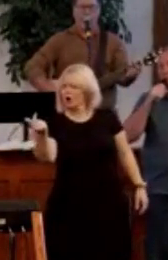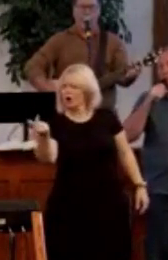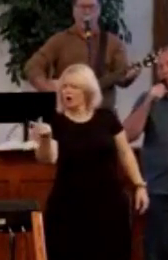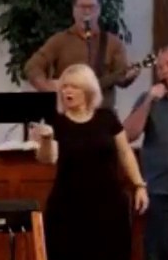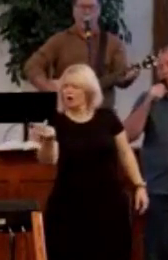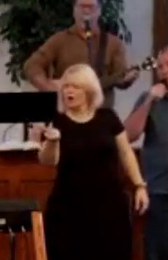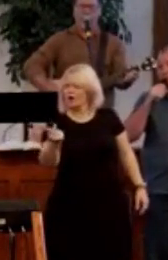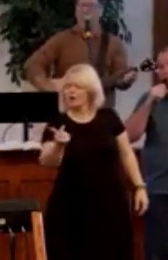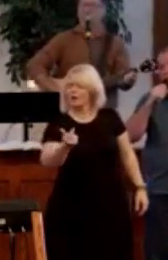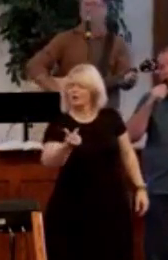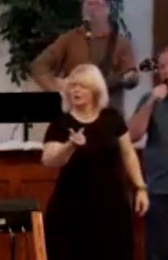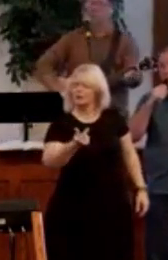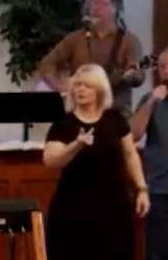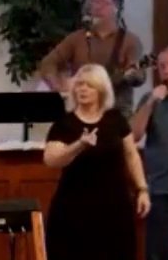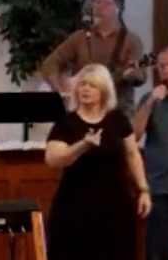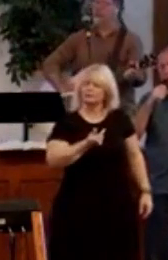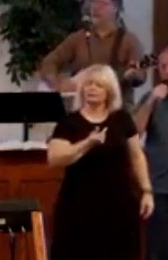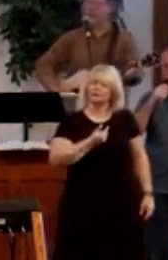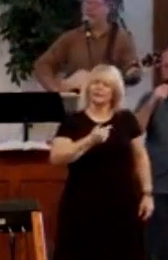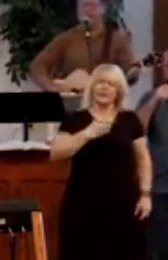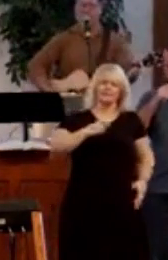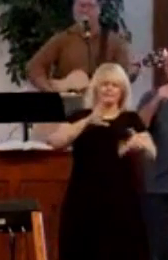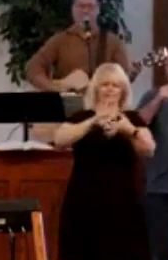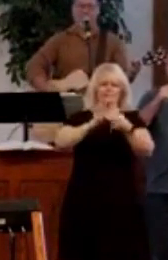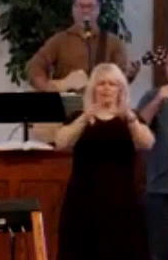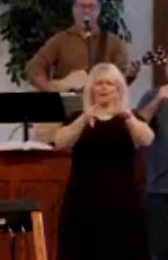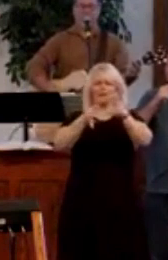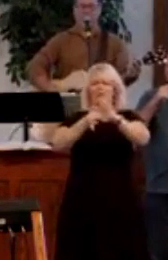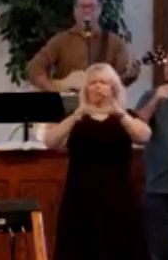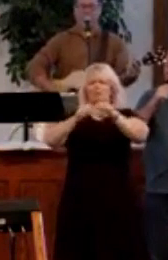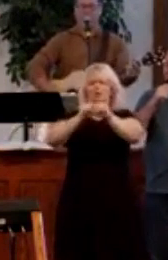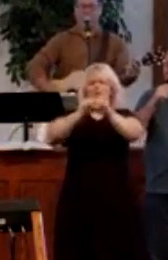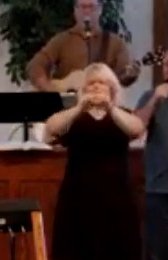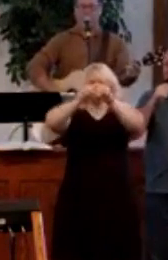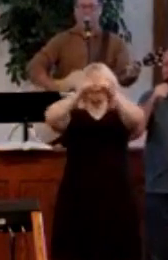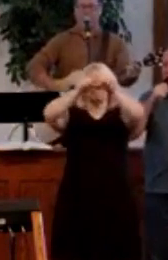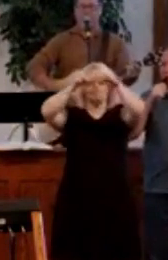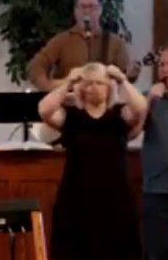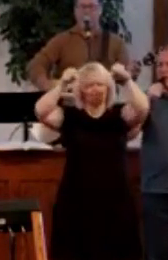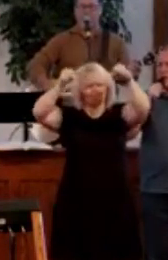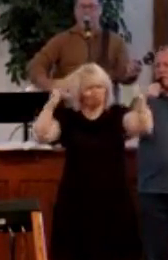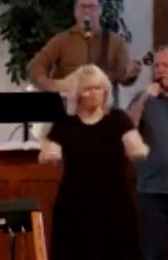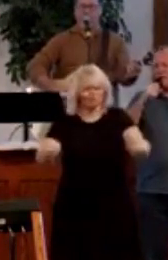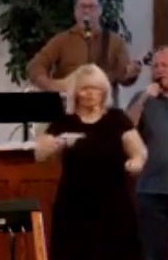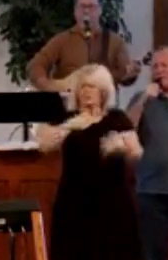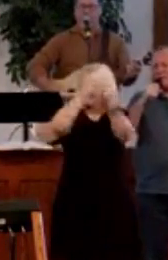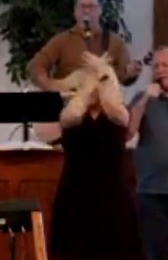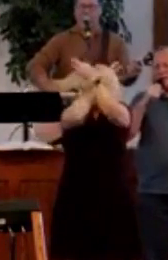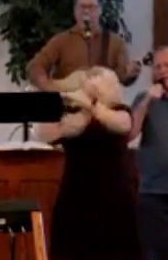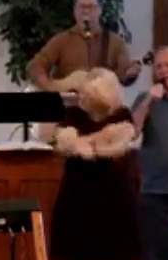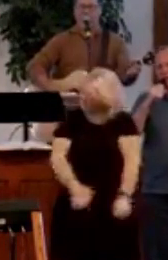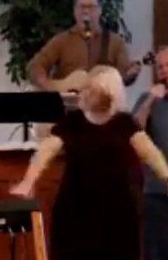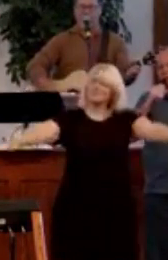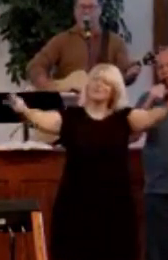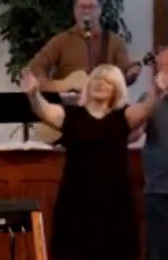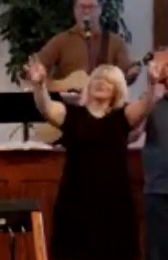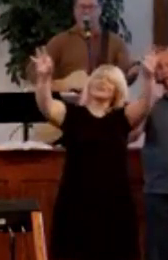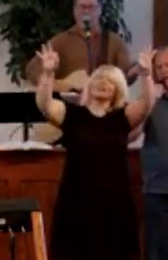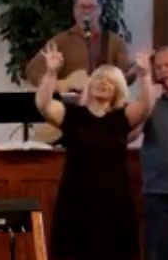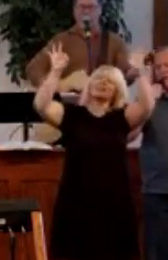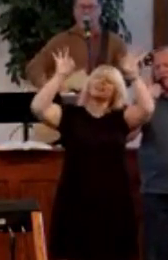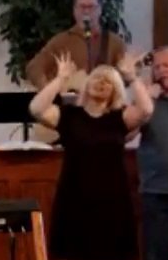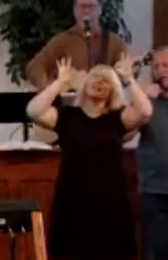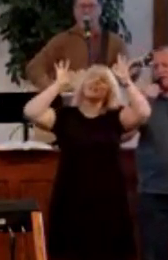amazing grace. My chains are gone, I've been set